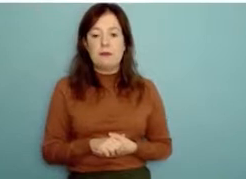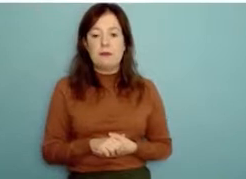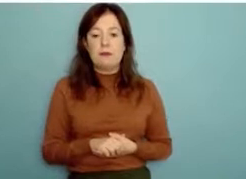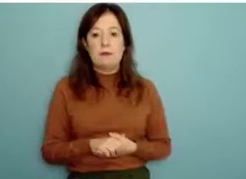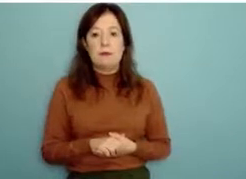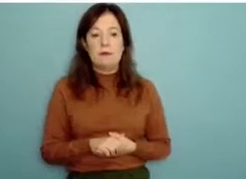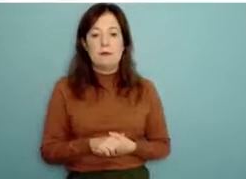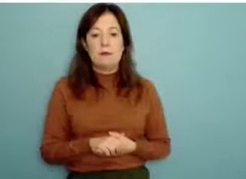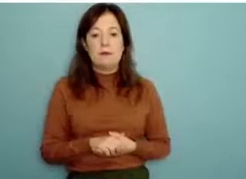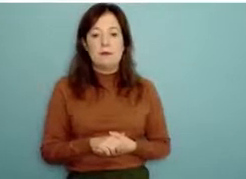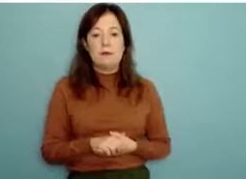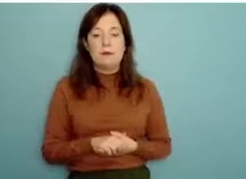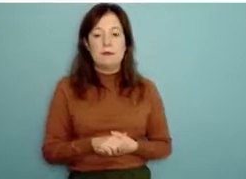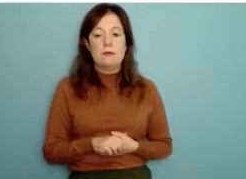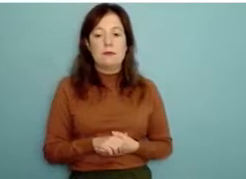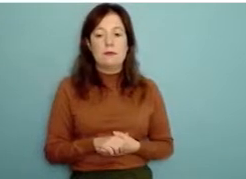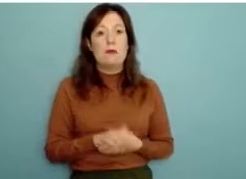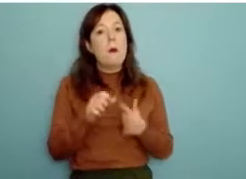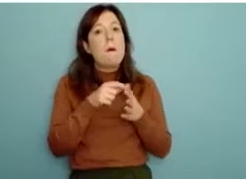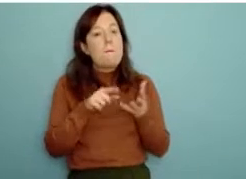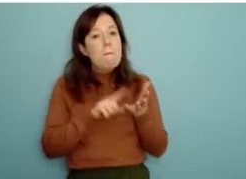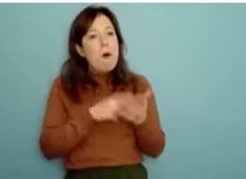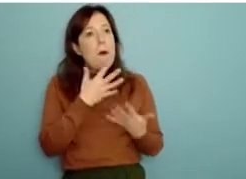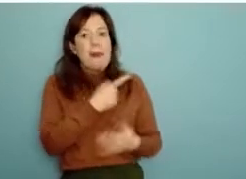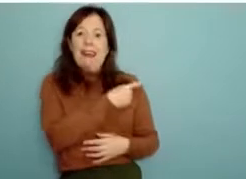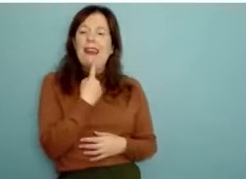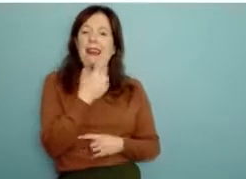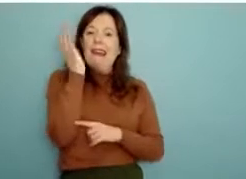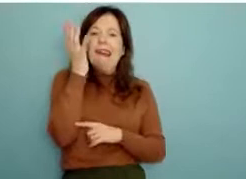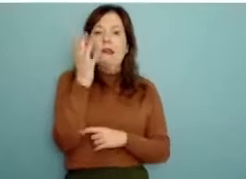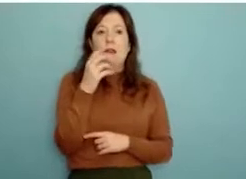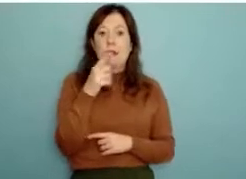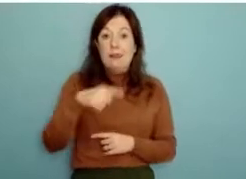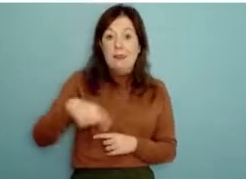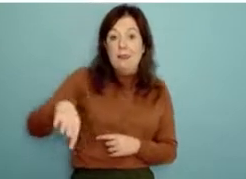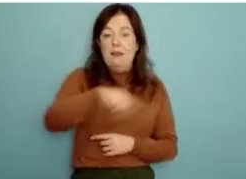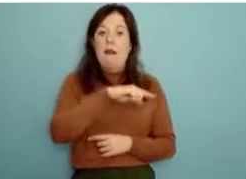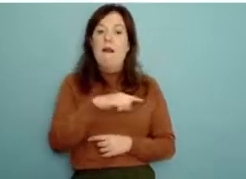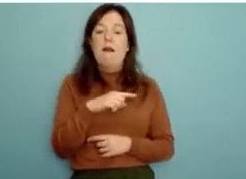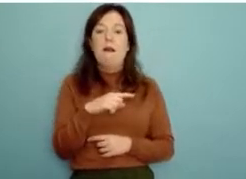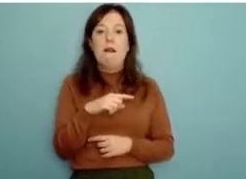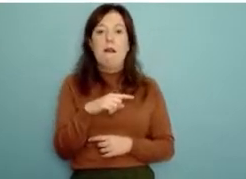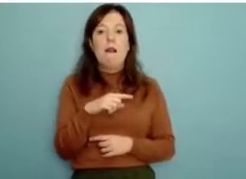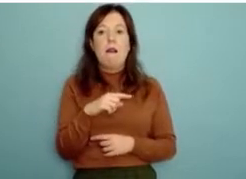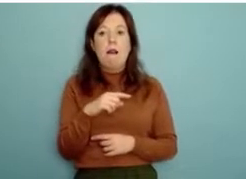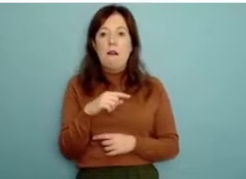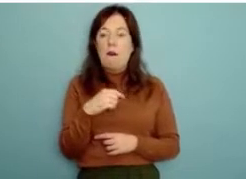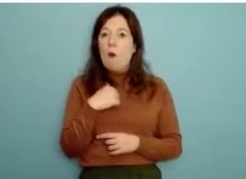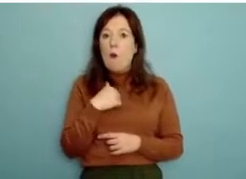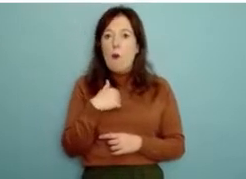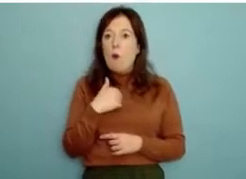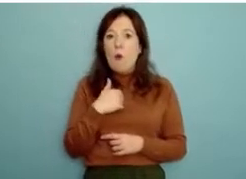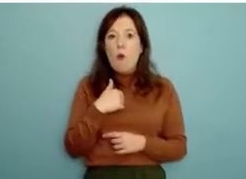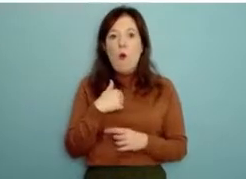outcome measurement really helping to encourage people and finding it helpful when you actually see that you're kind of moving towards